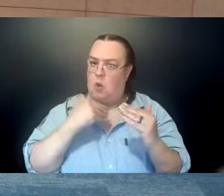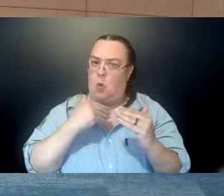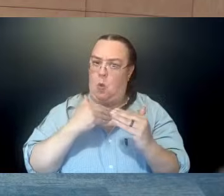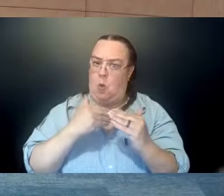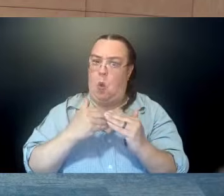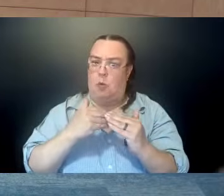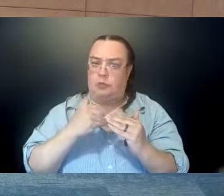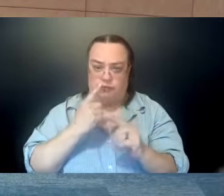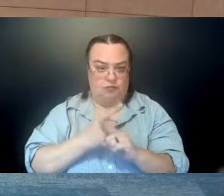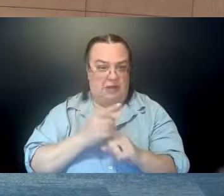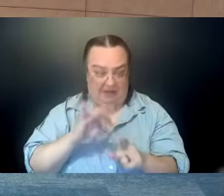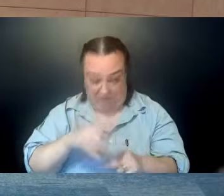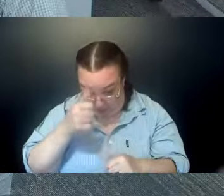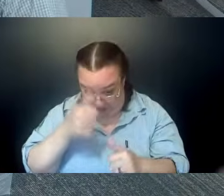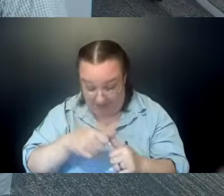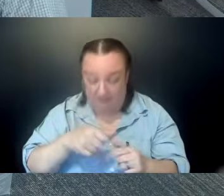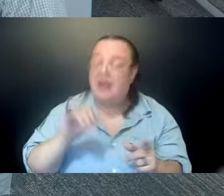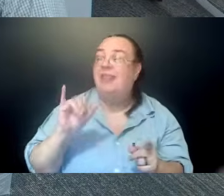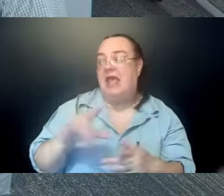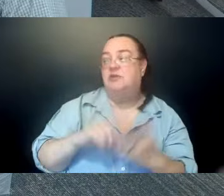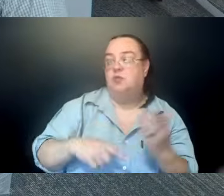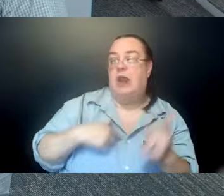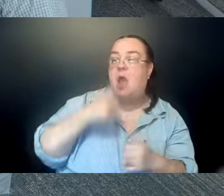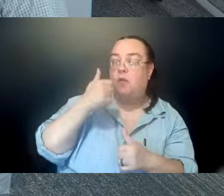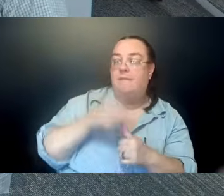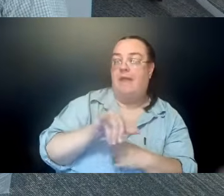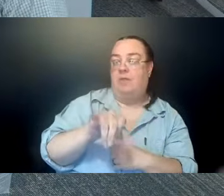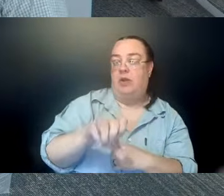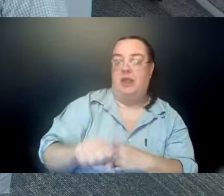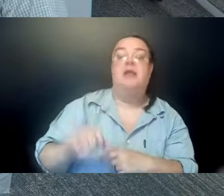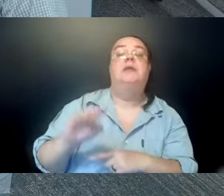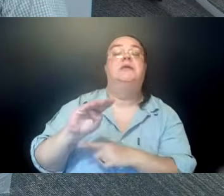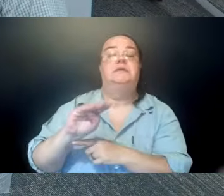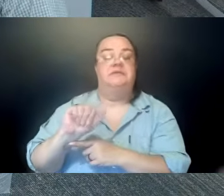your recollection? That's my recollection. Okay. And then